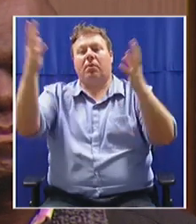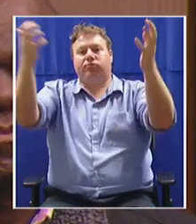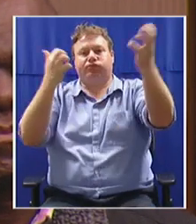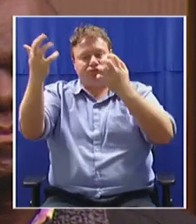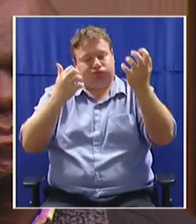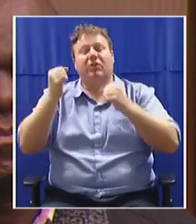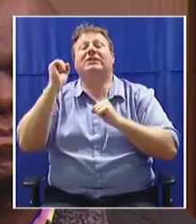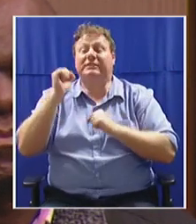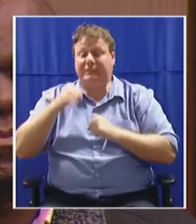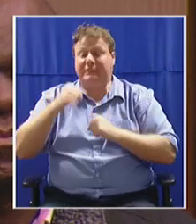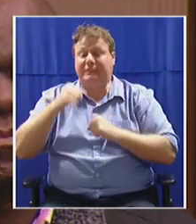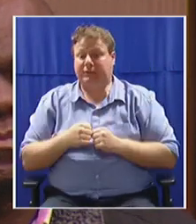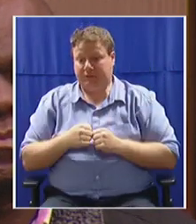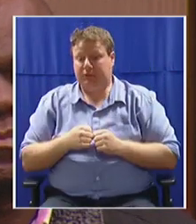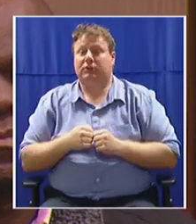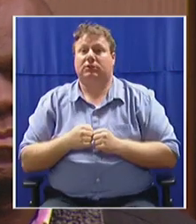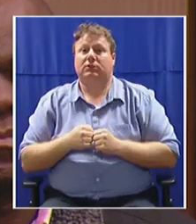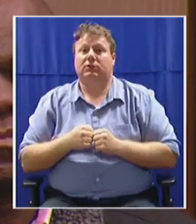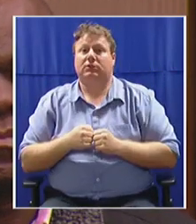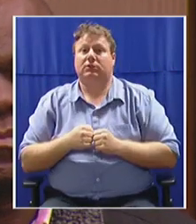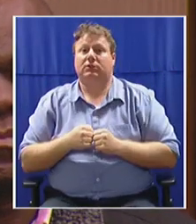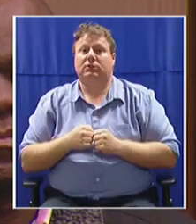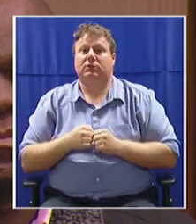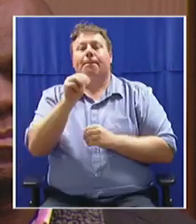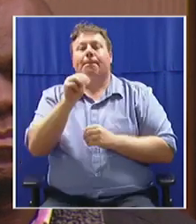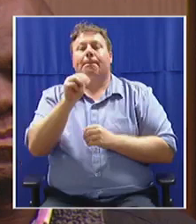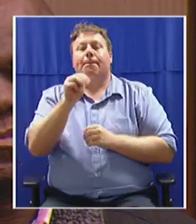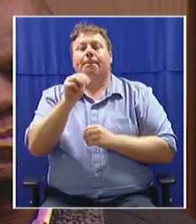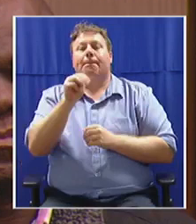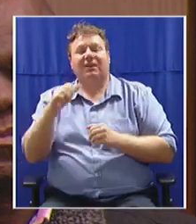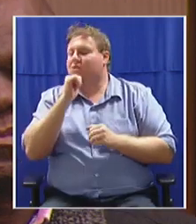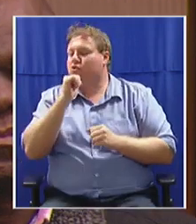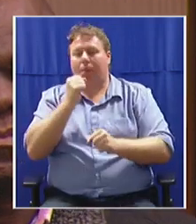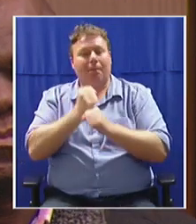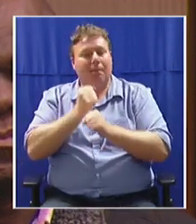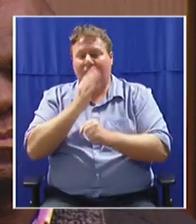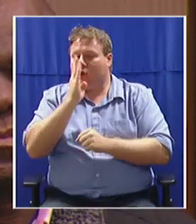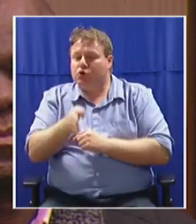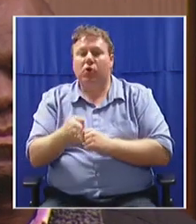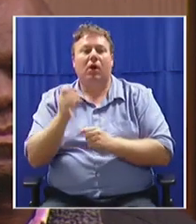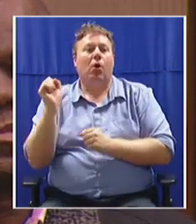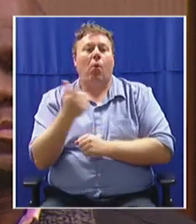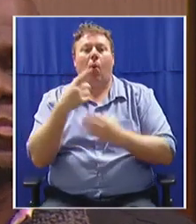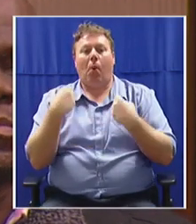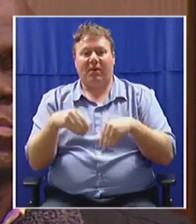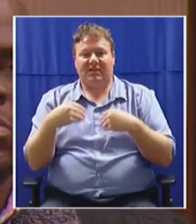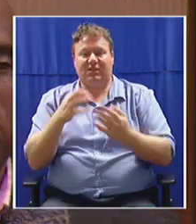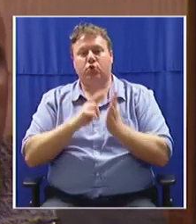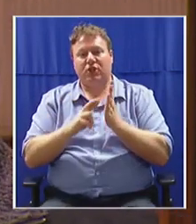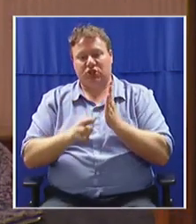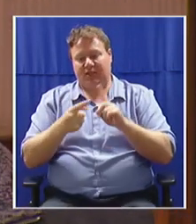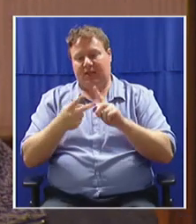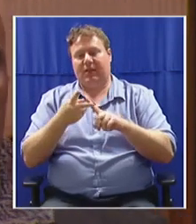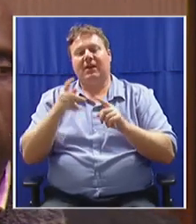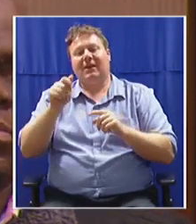because municipalities are not ensuring all these businesses are registered, that they are tax compliant, as a result of which the